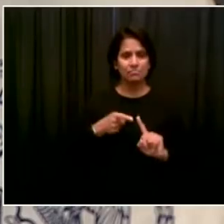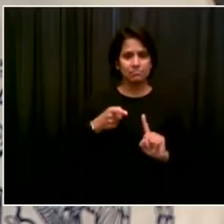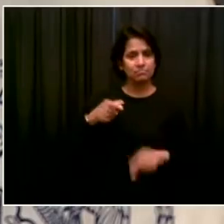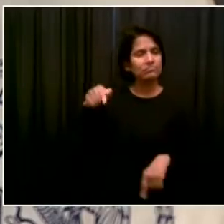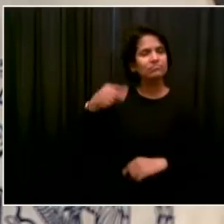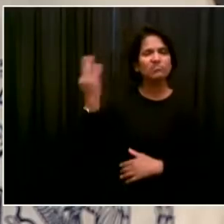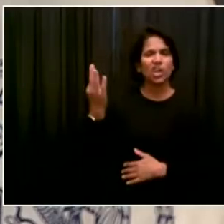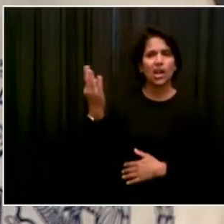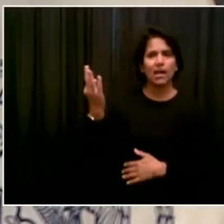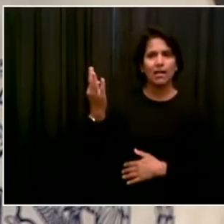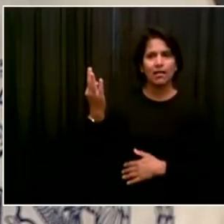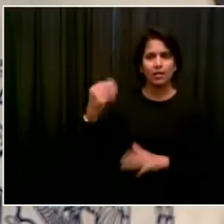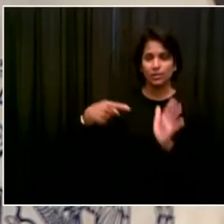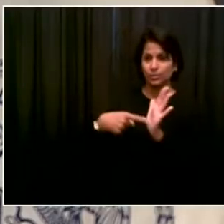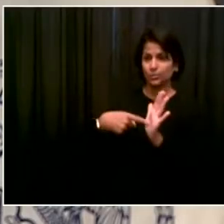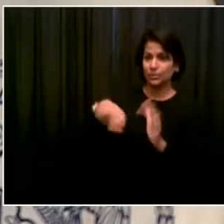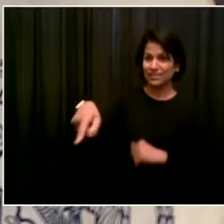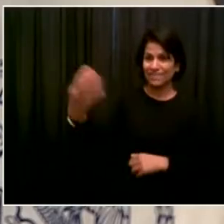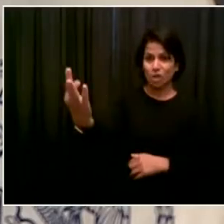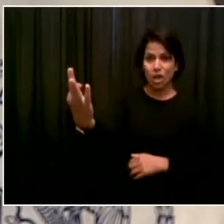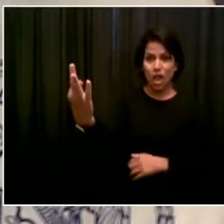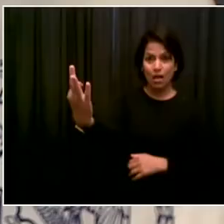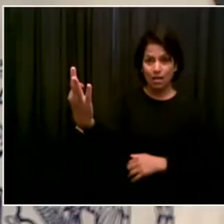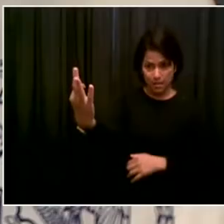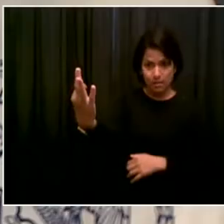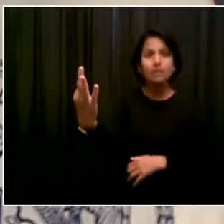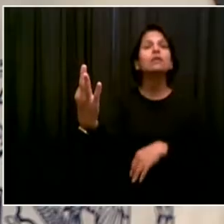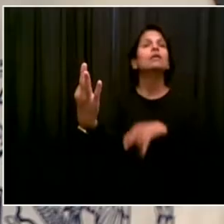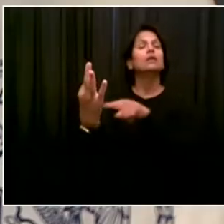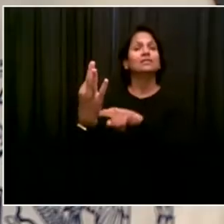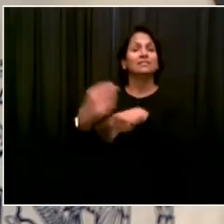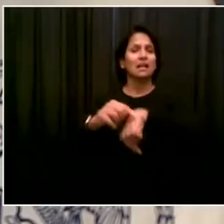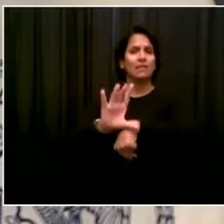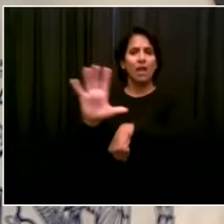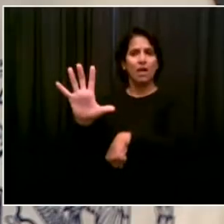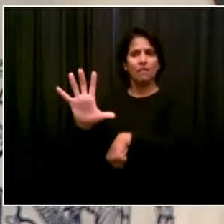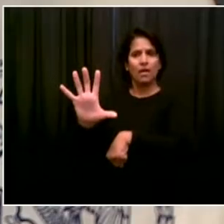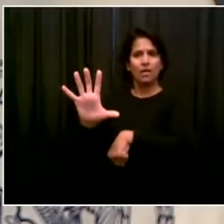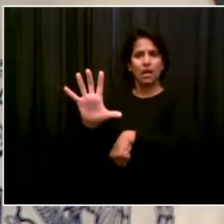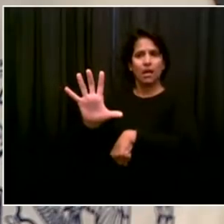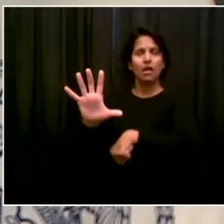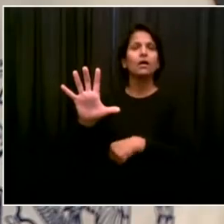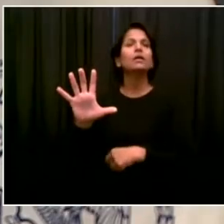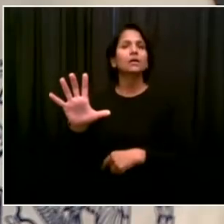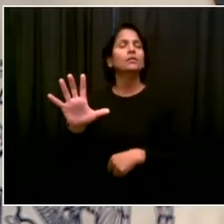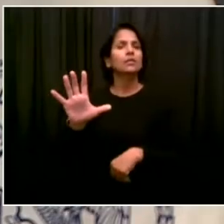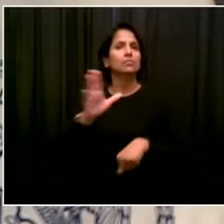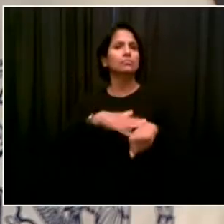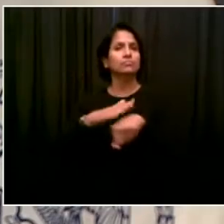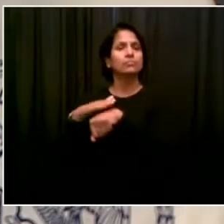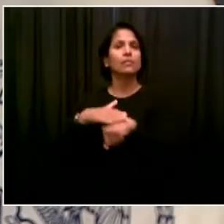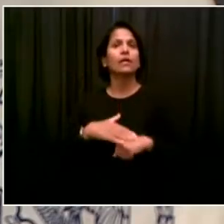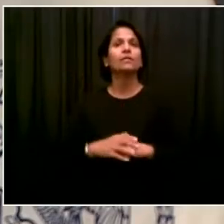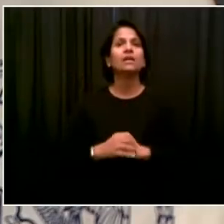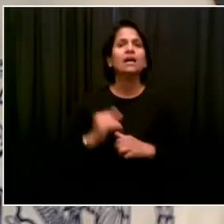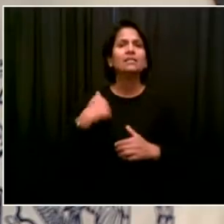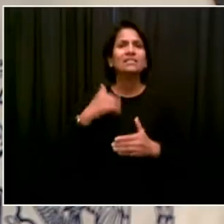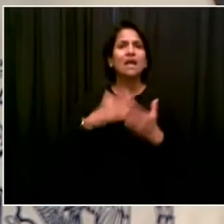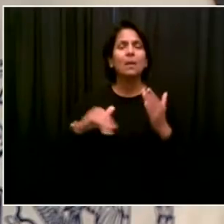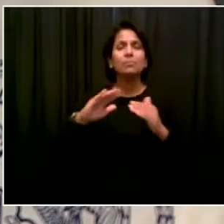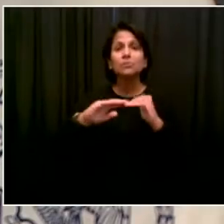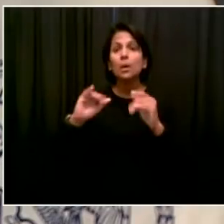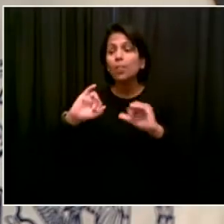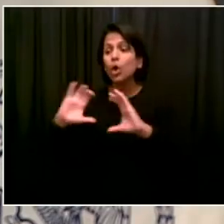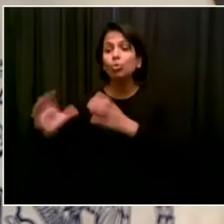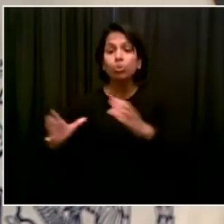who will have a different deadline, and in that case, it will be for December 1st, and that's because of the particular issues we're facing on